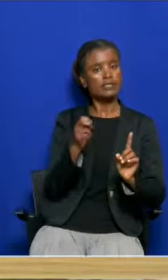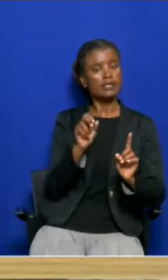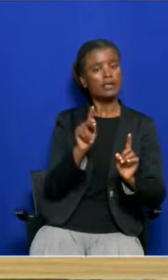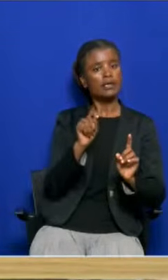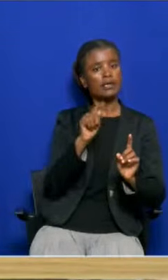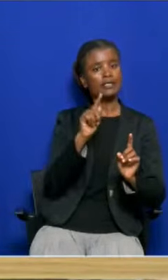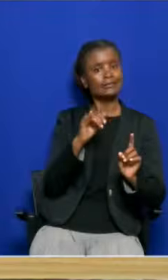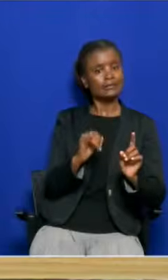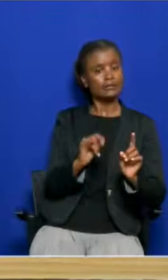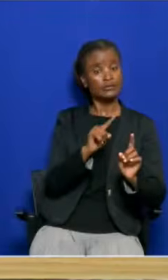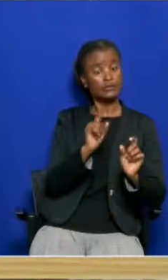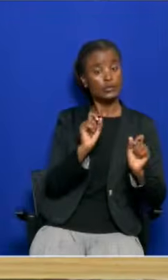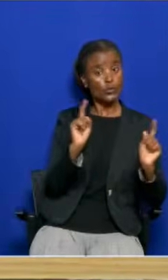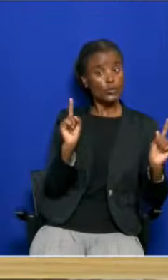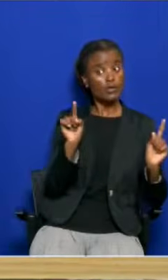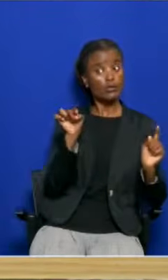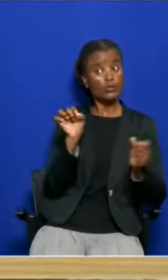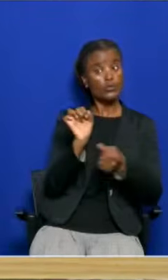I don't know.